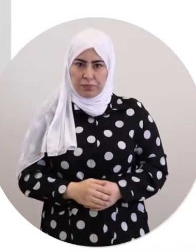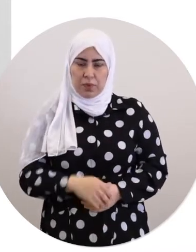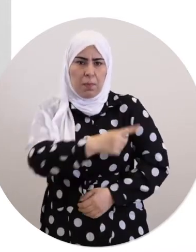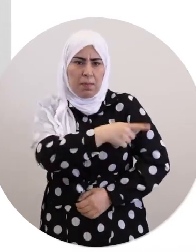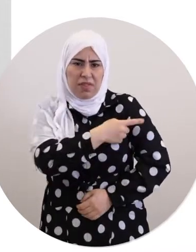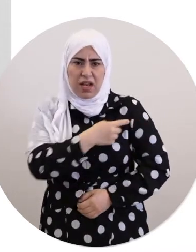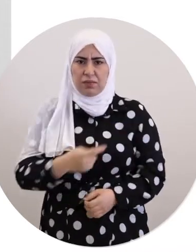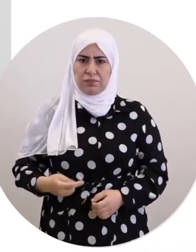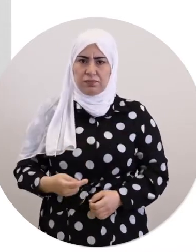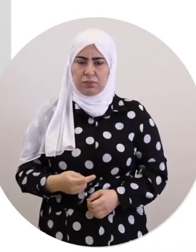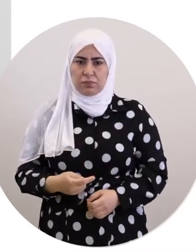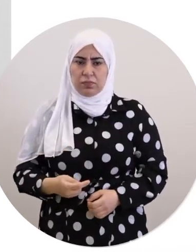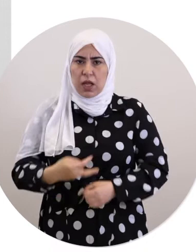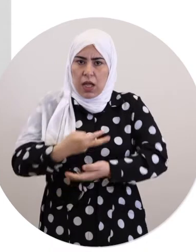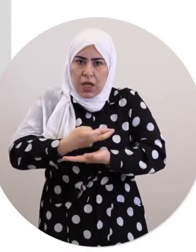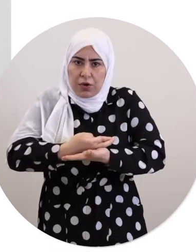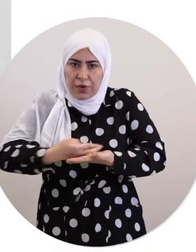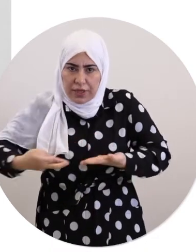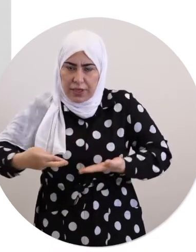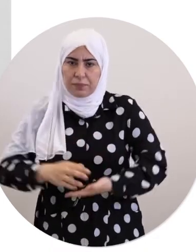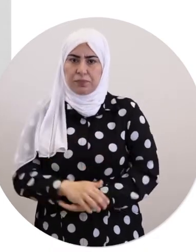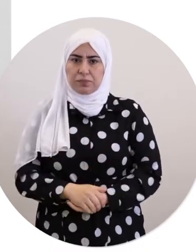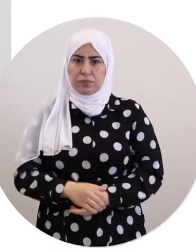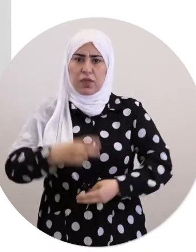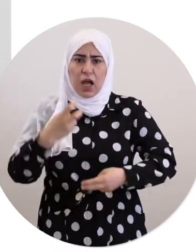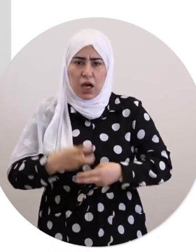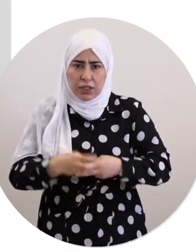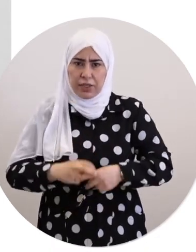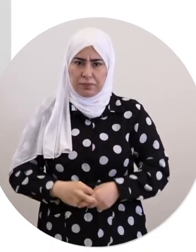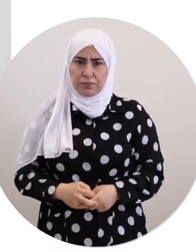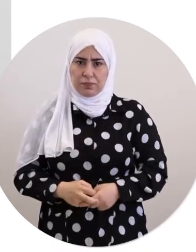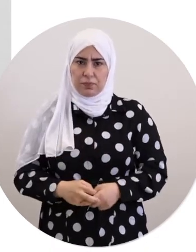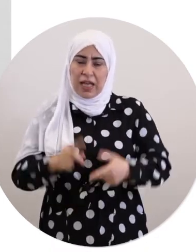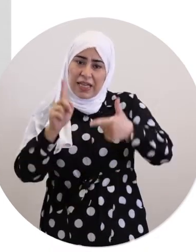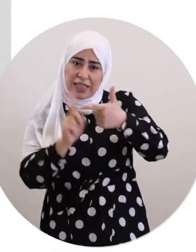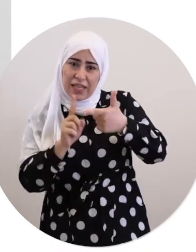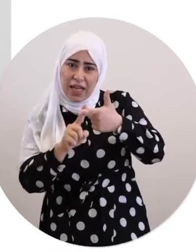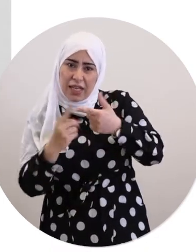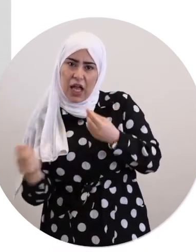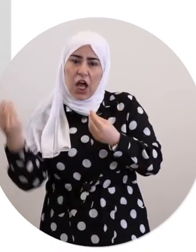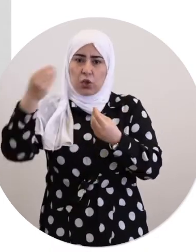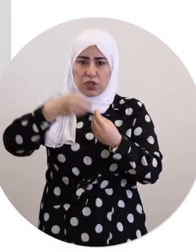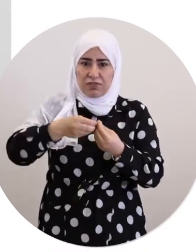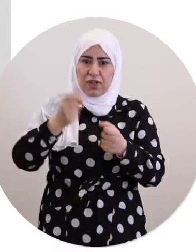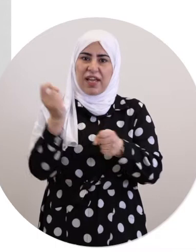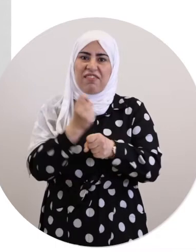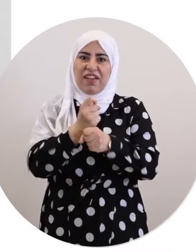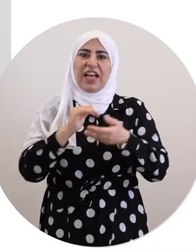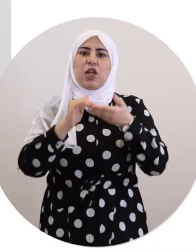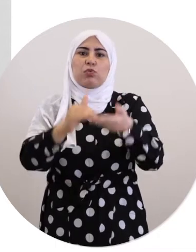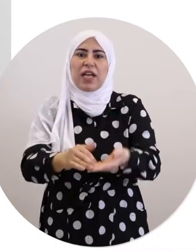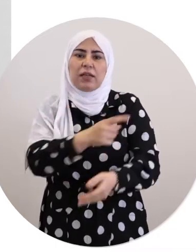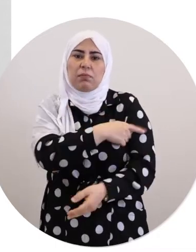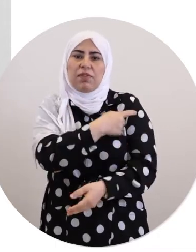no sooner, hardly, little. These are all examples of adverbs. We then add the auxiliary verb, like